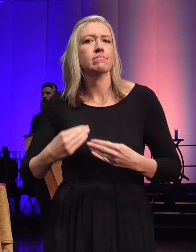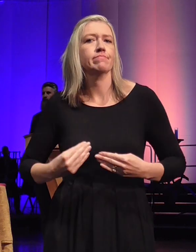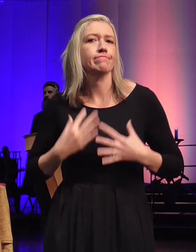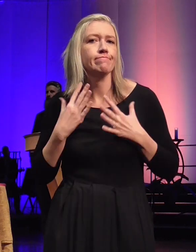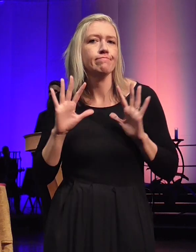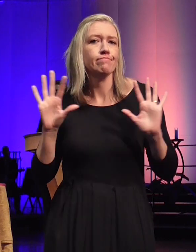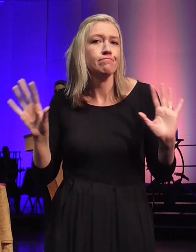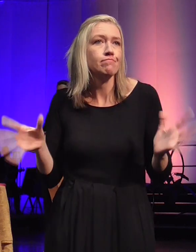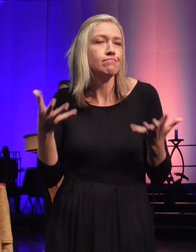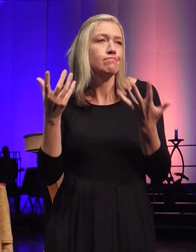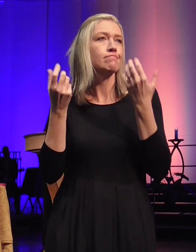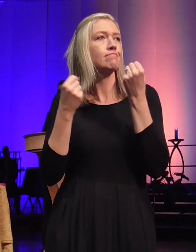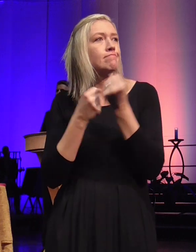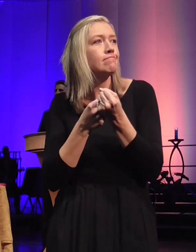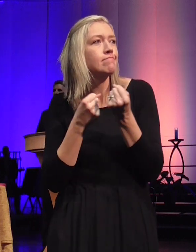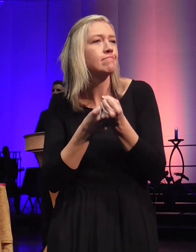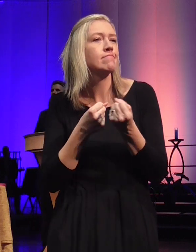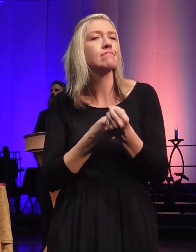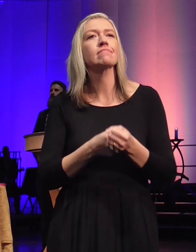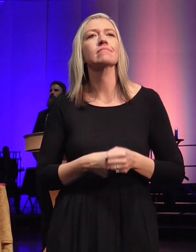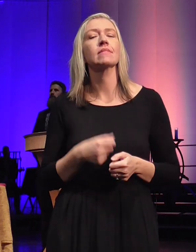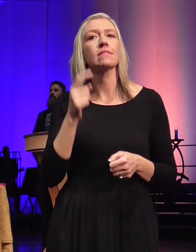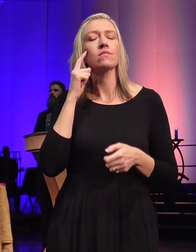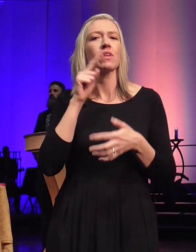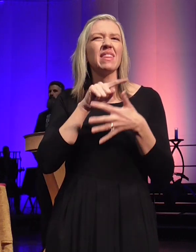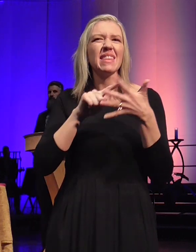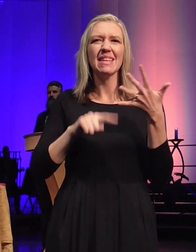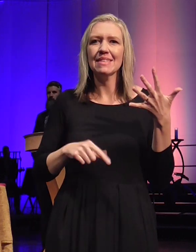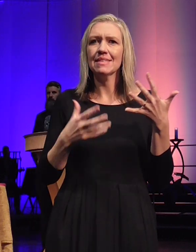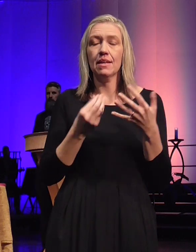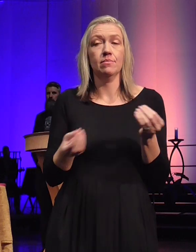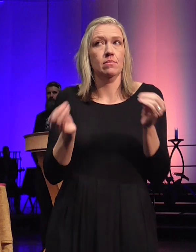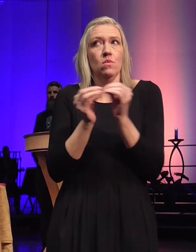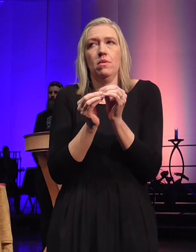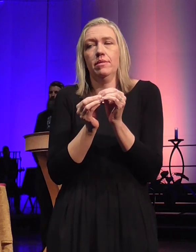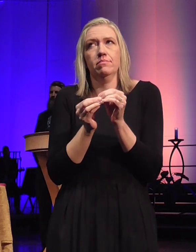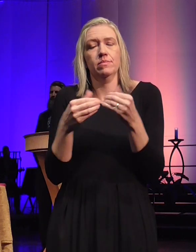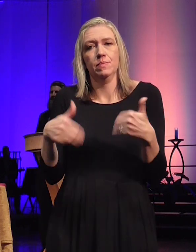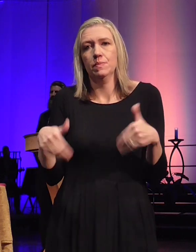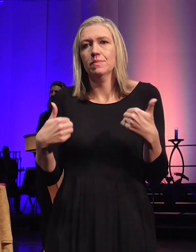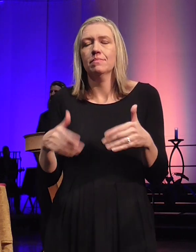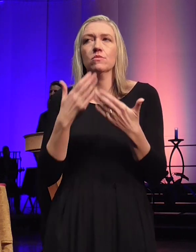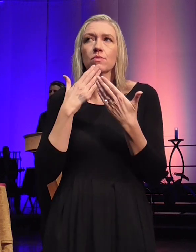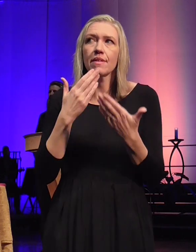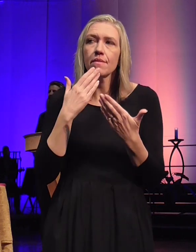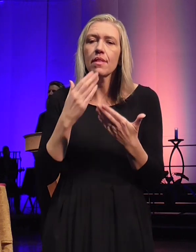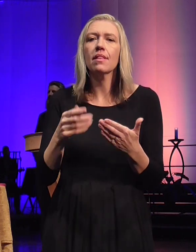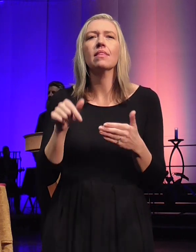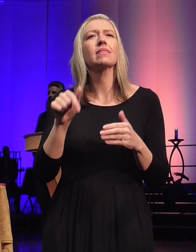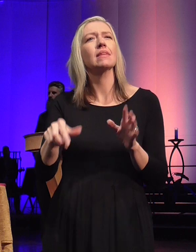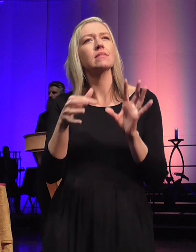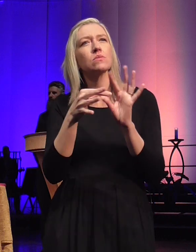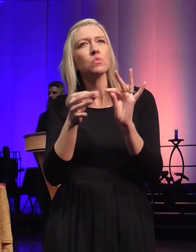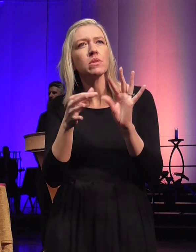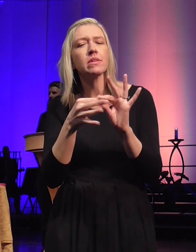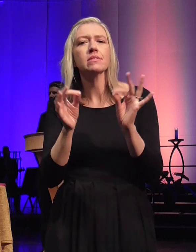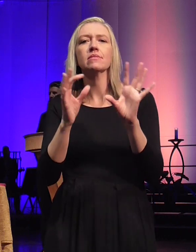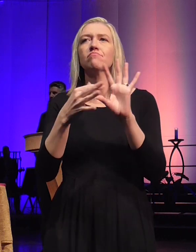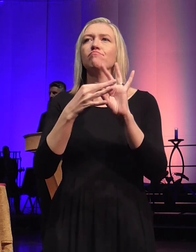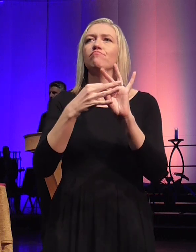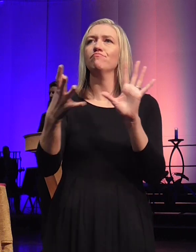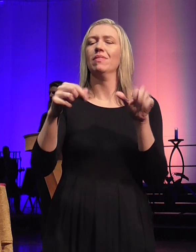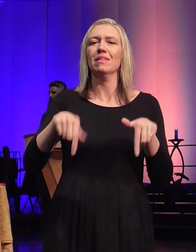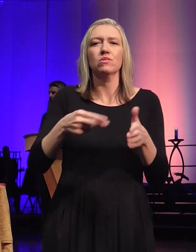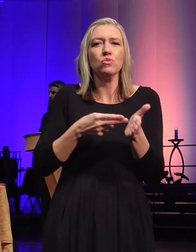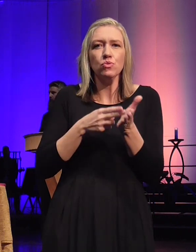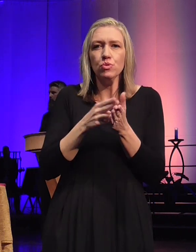us. And so for this and so much more, I am so grateful, and I release these words and this truth into that